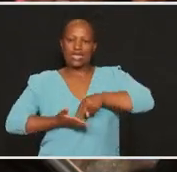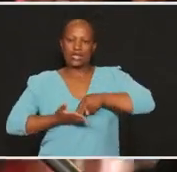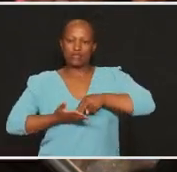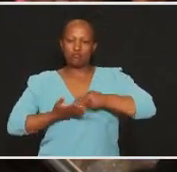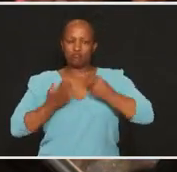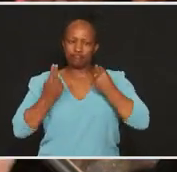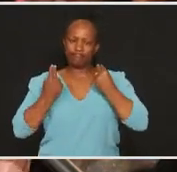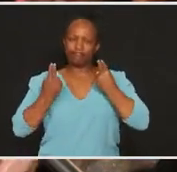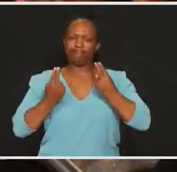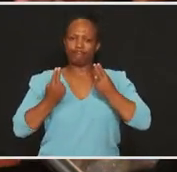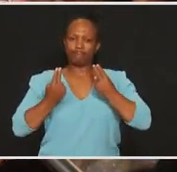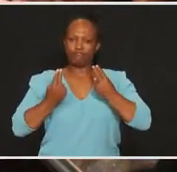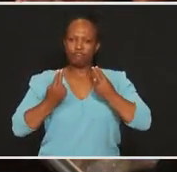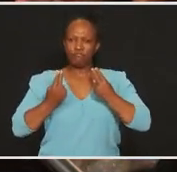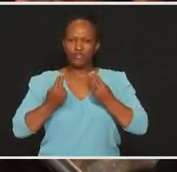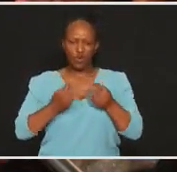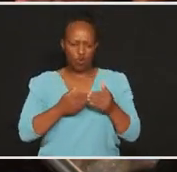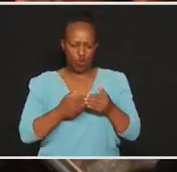foreign